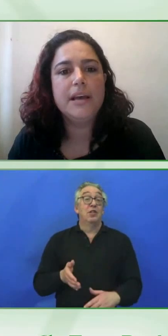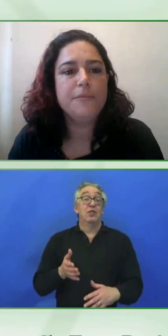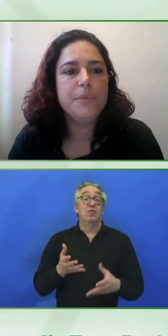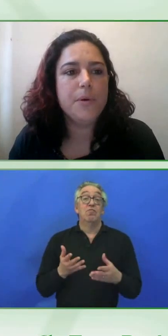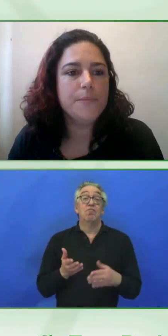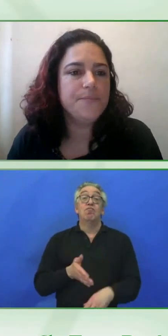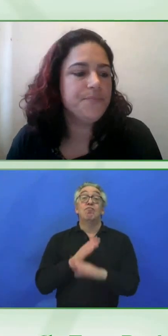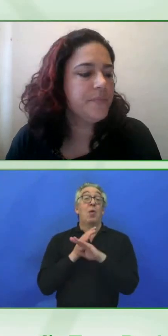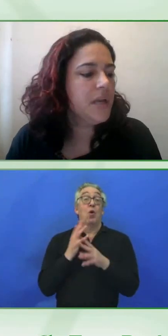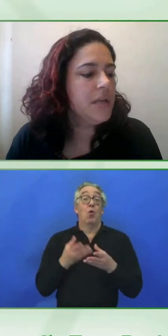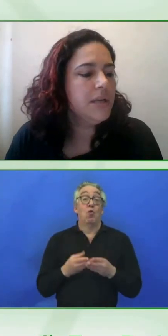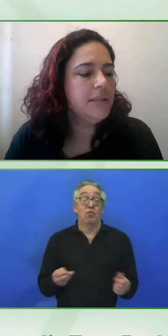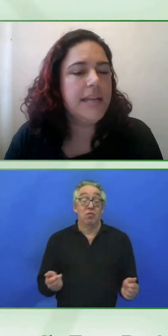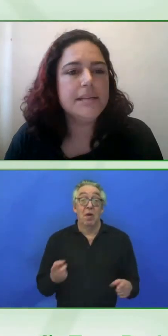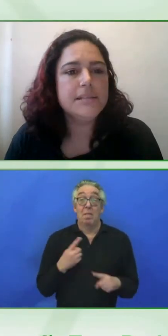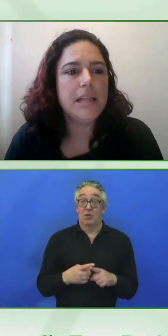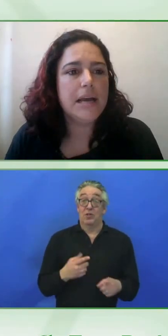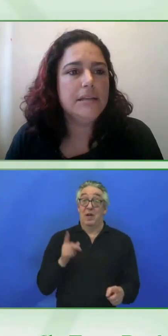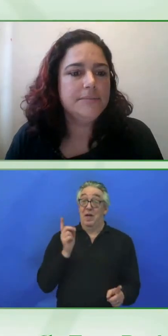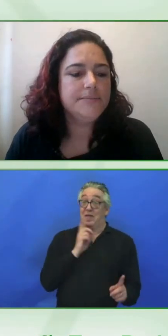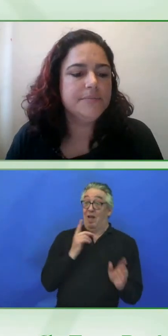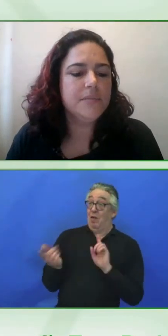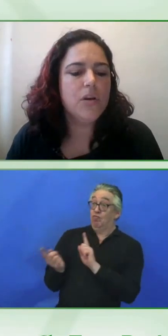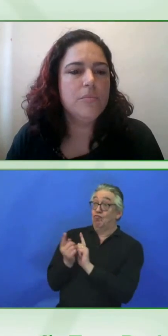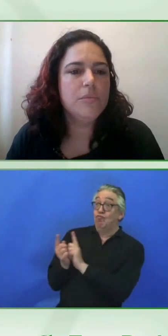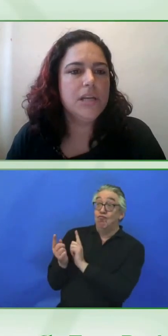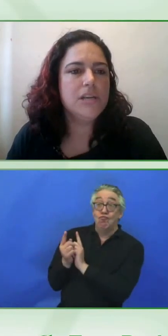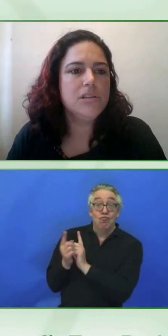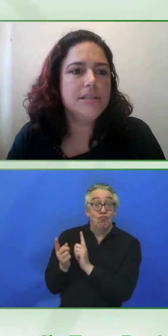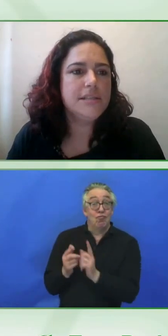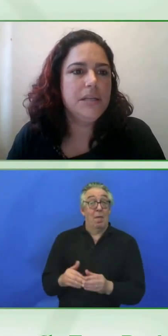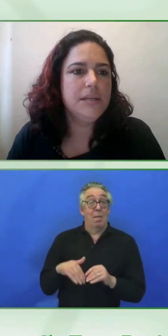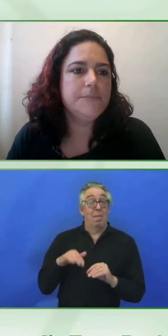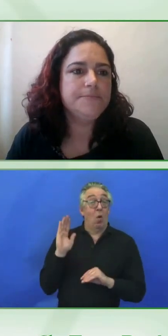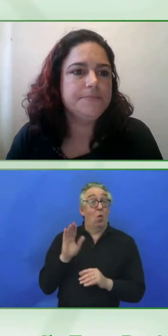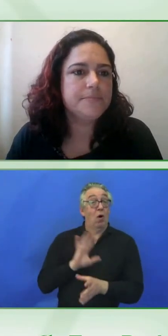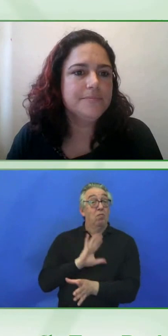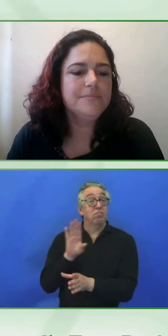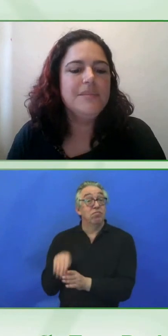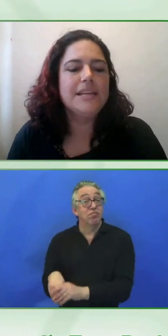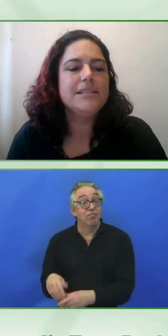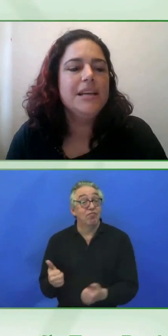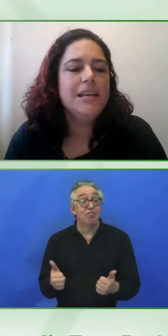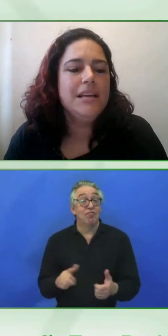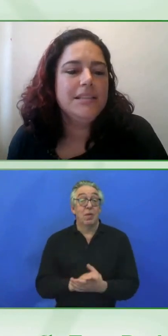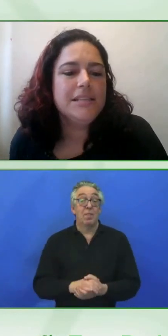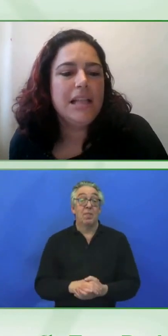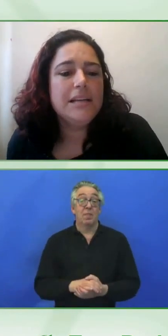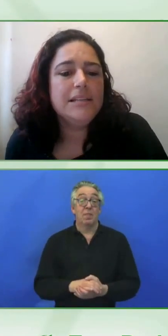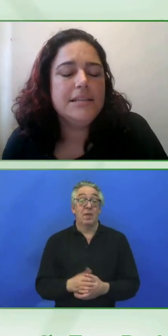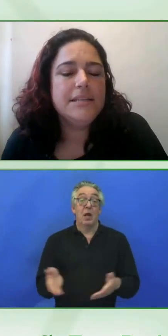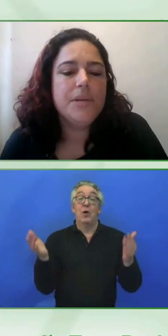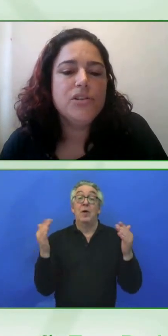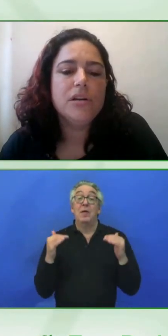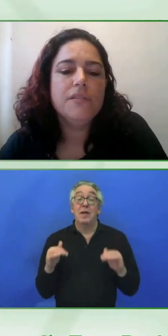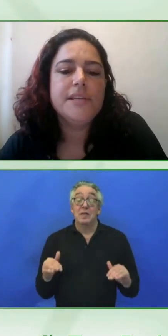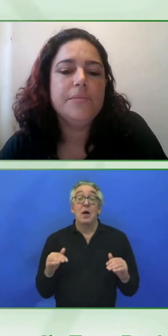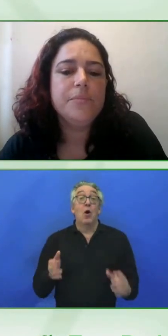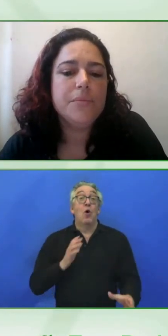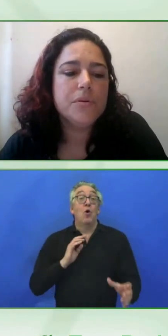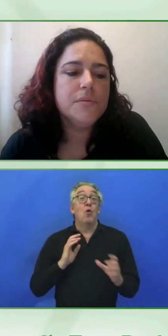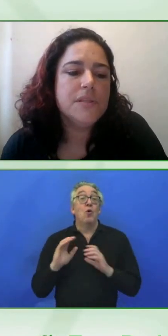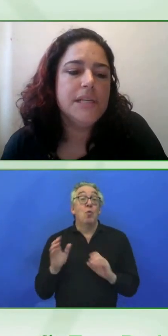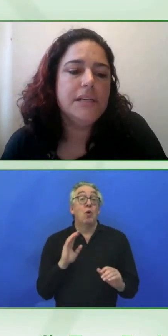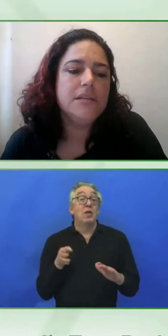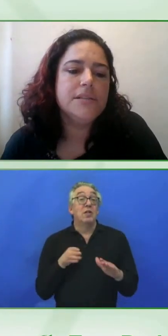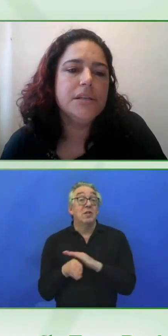deaf people. The next slide, communication accessibility. Yes, this slide, there is a picture of 10